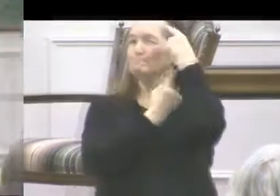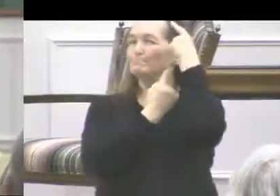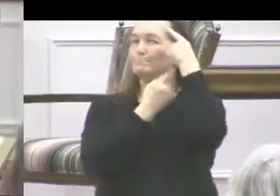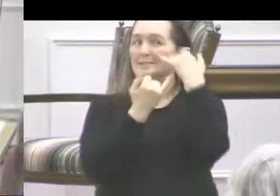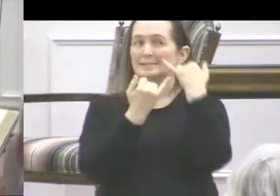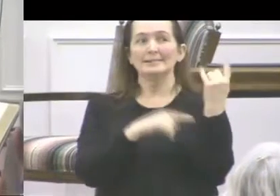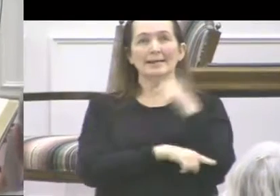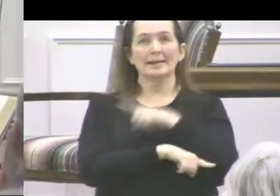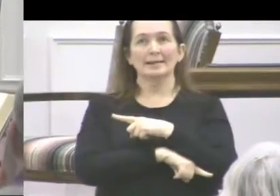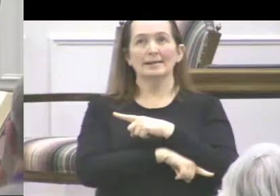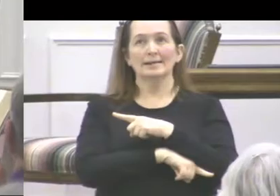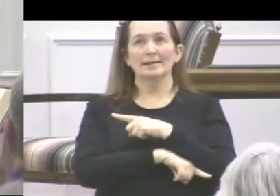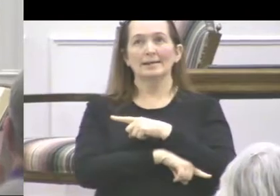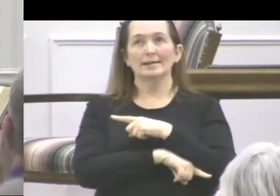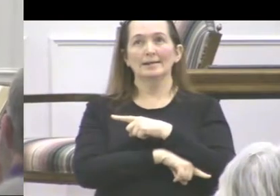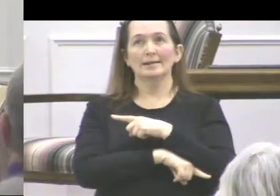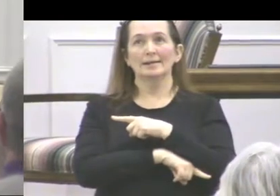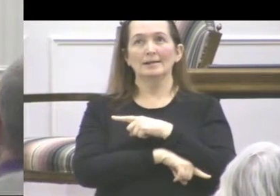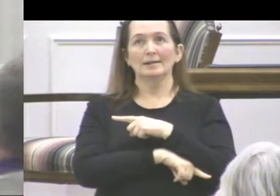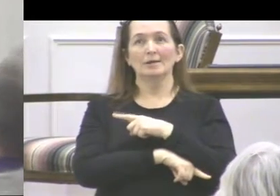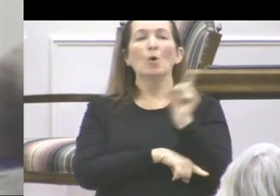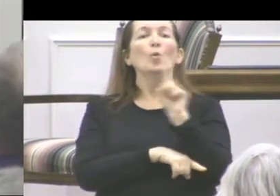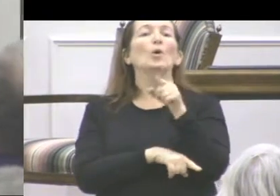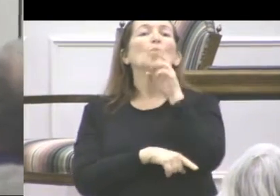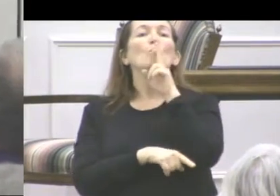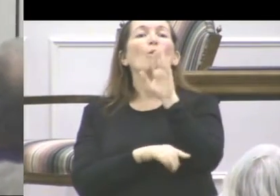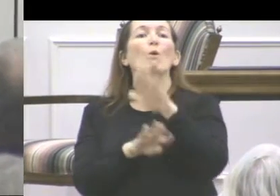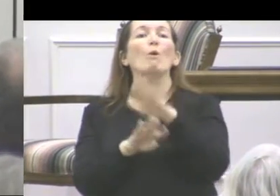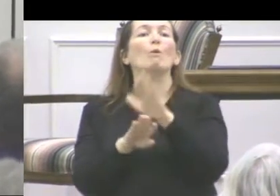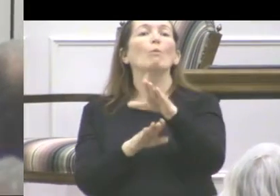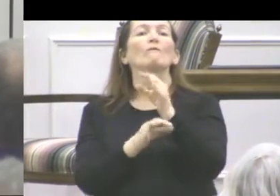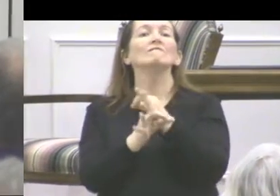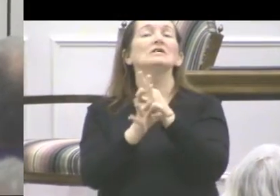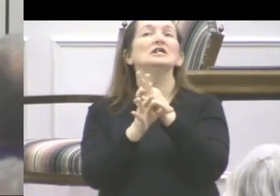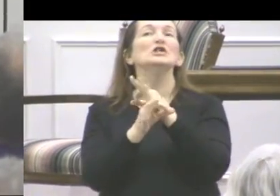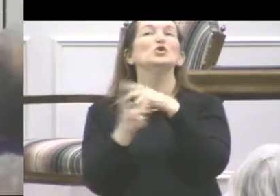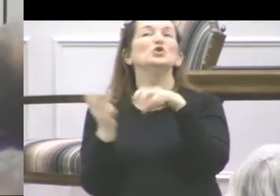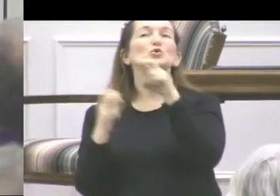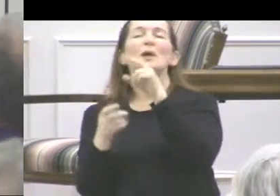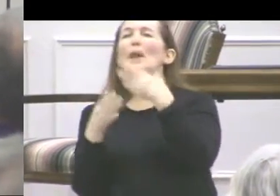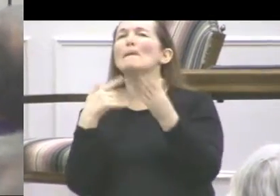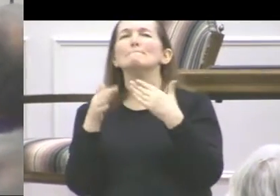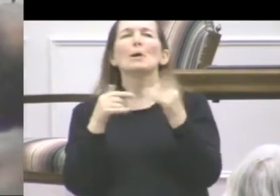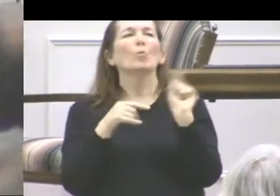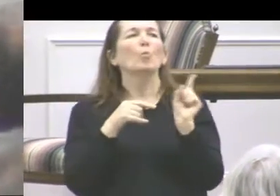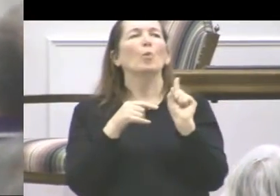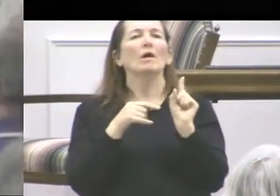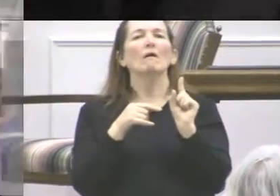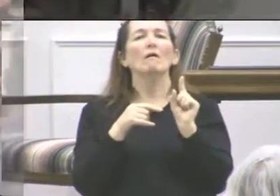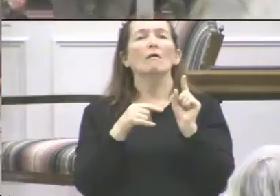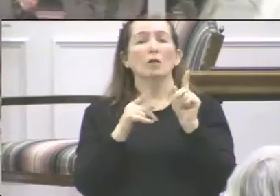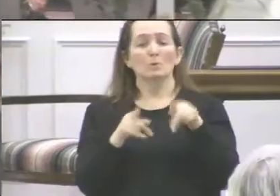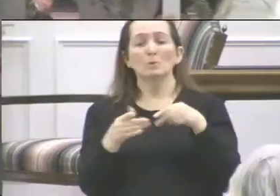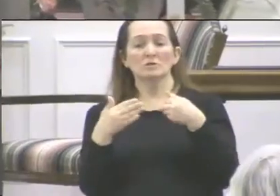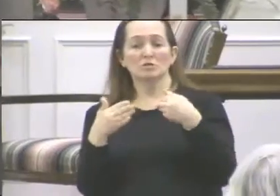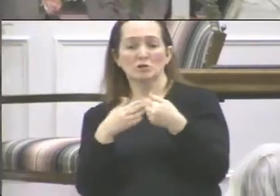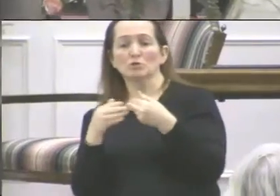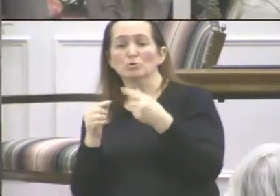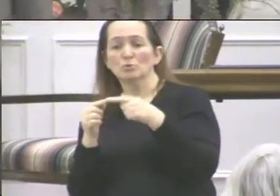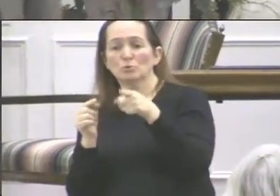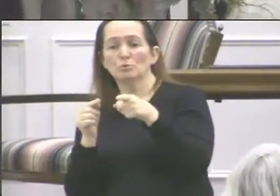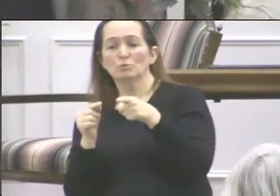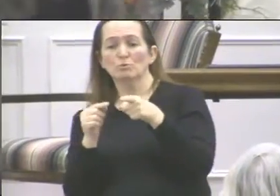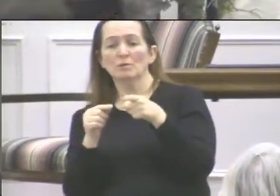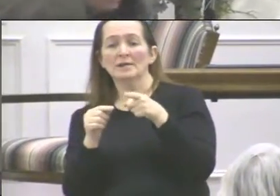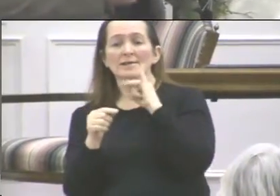Consider this day where you are on your faith. It doesn't matter where the person sitting next to you.